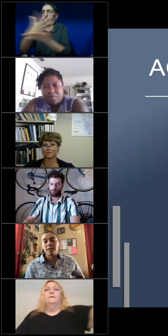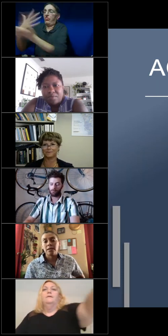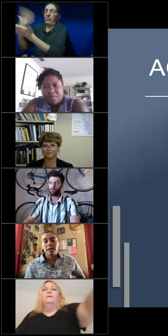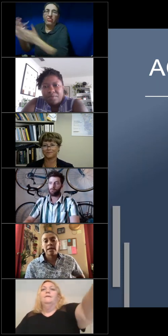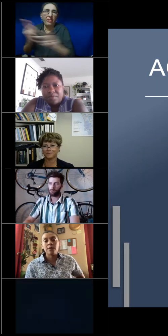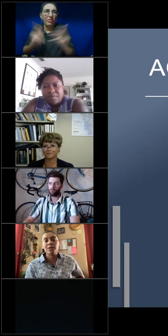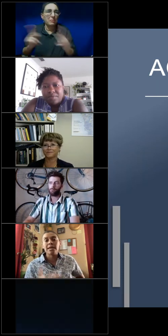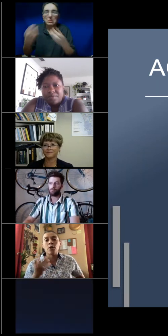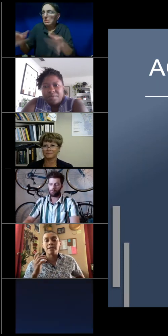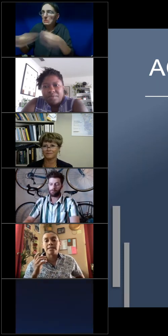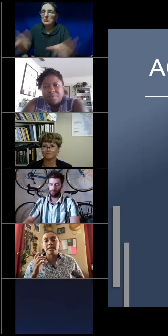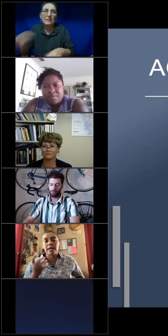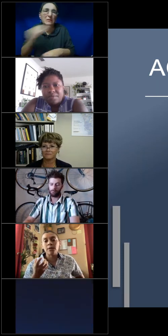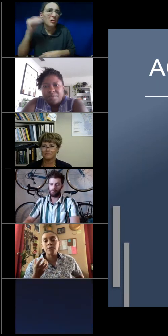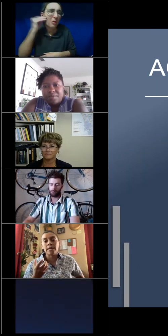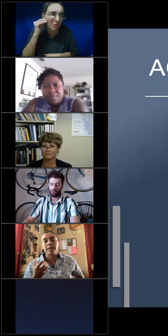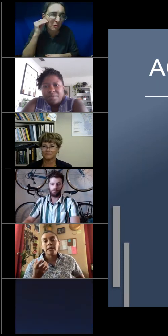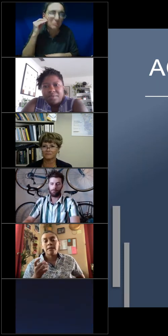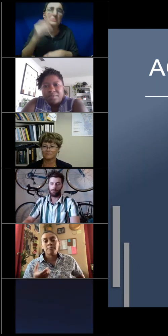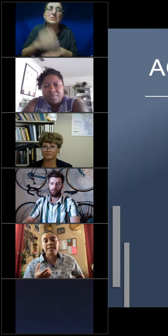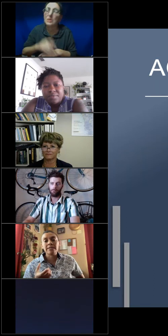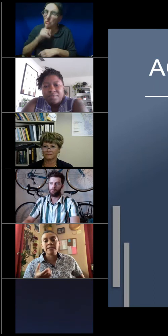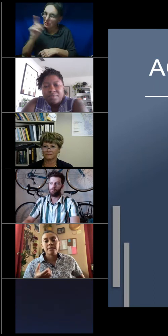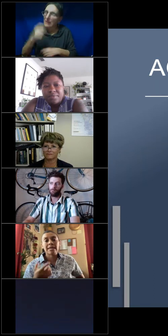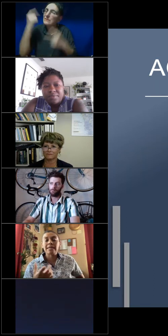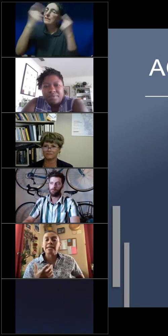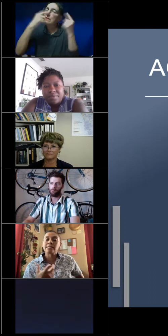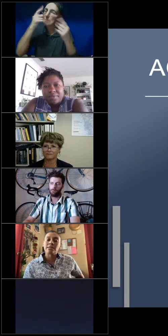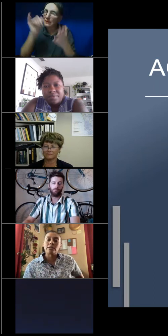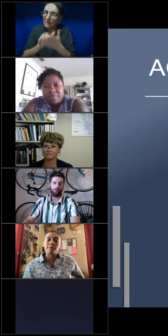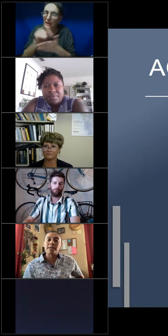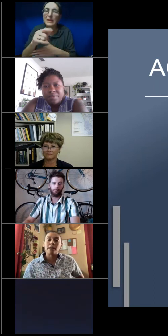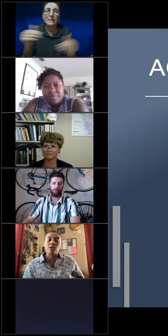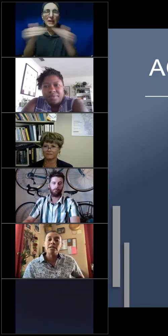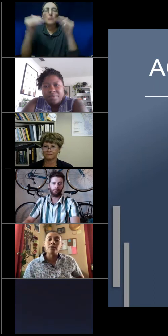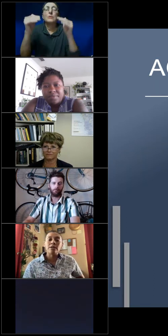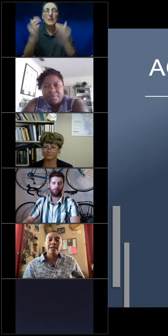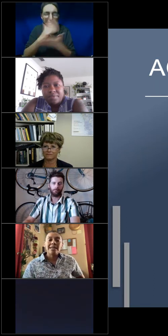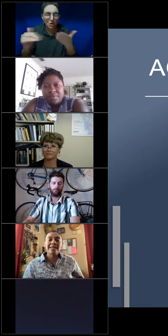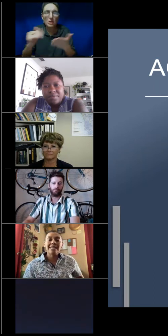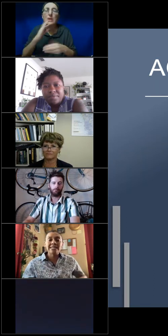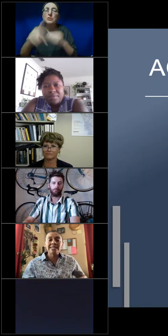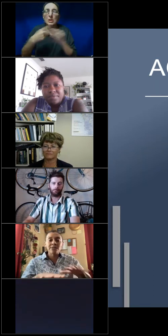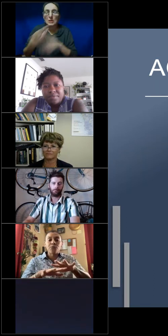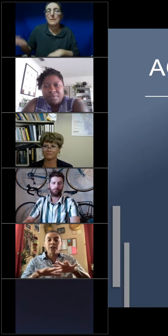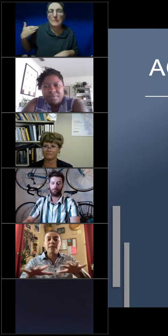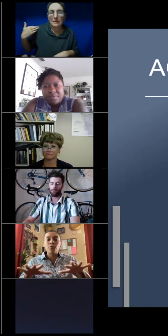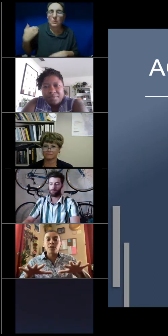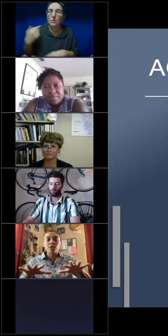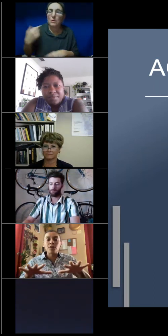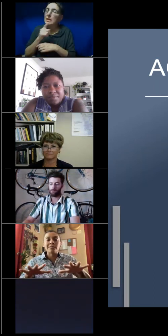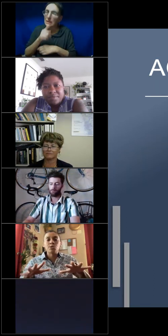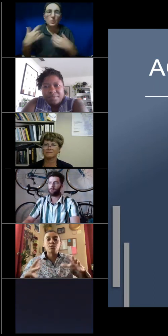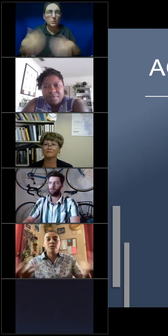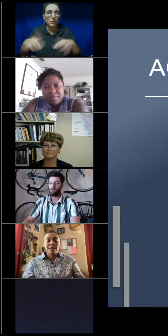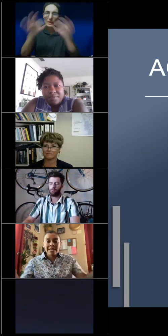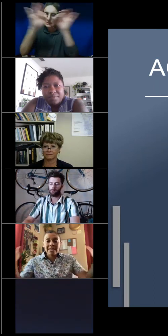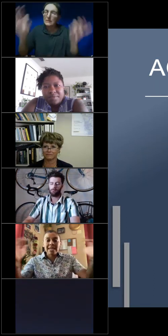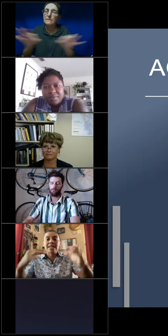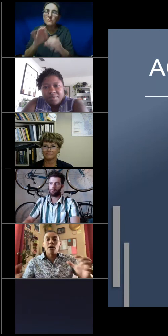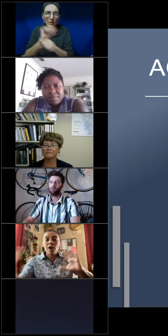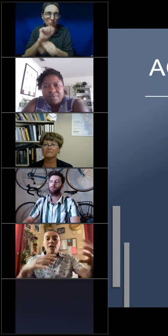differently. And I really hope that the equity piece is, again, as I talked about it earlier, it's a framework